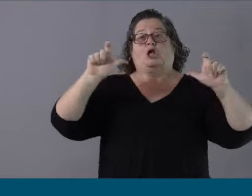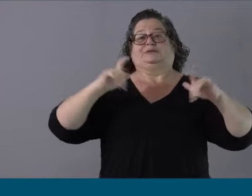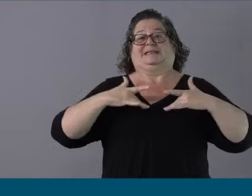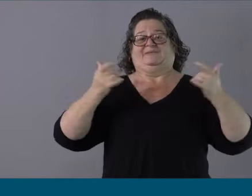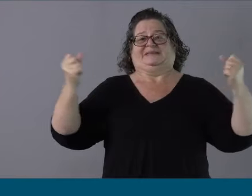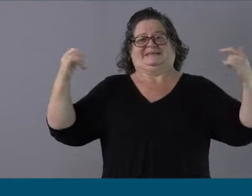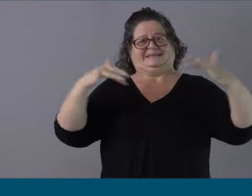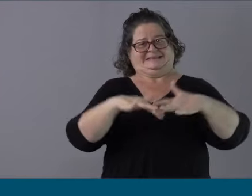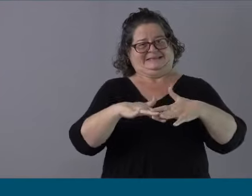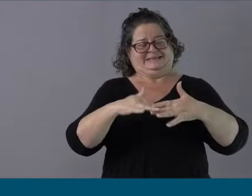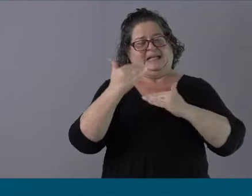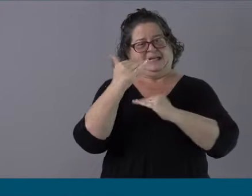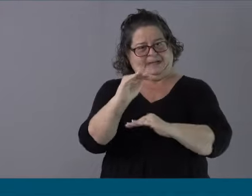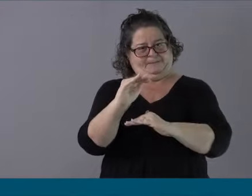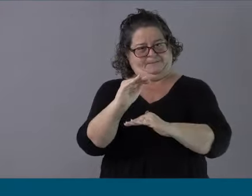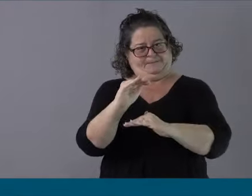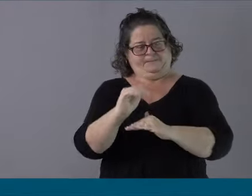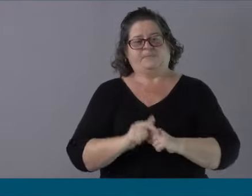of adults.